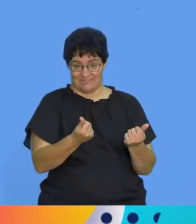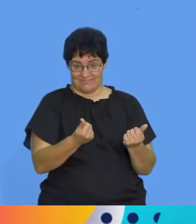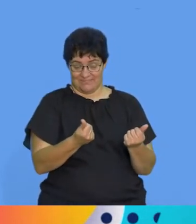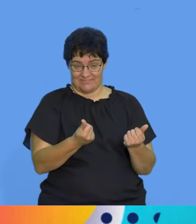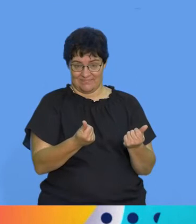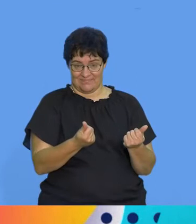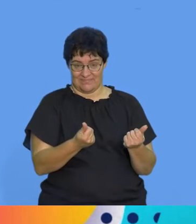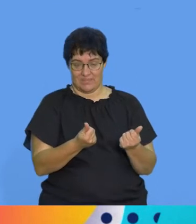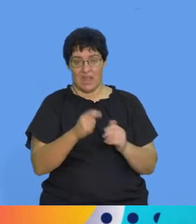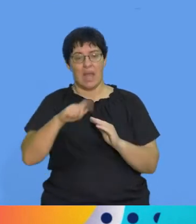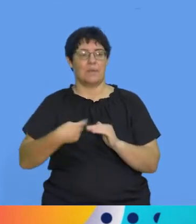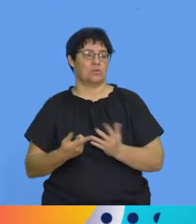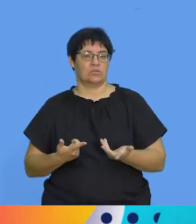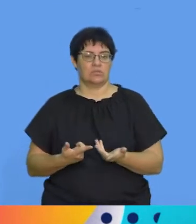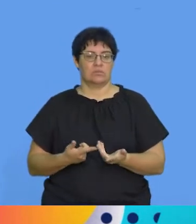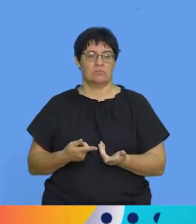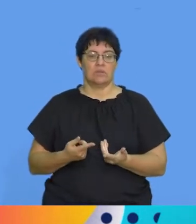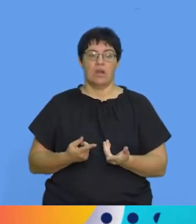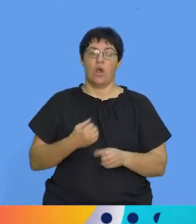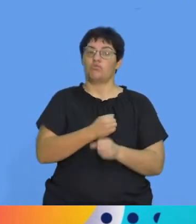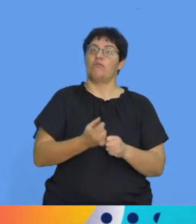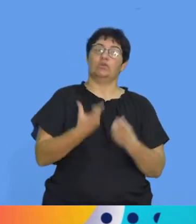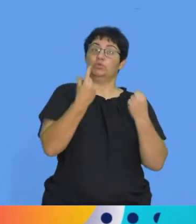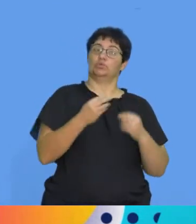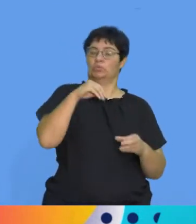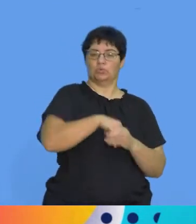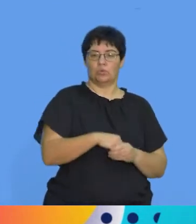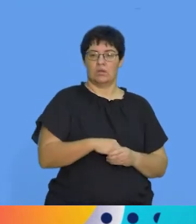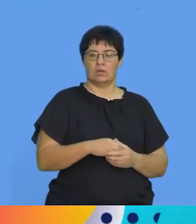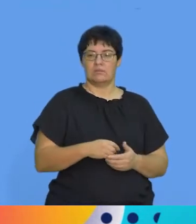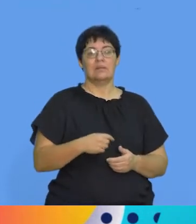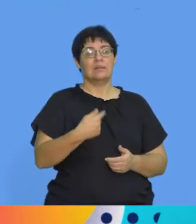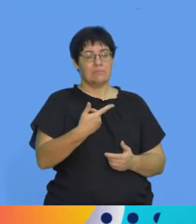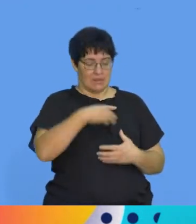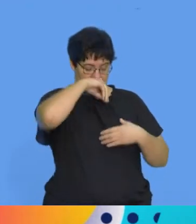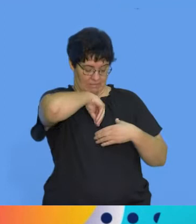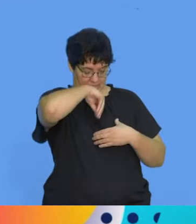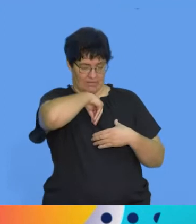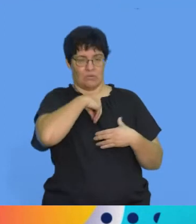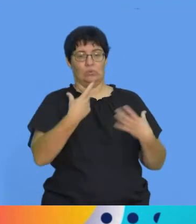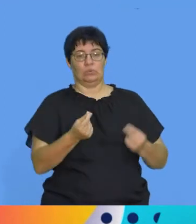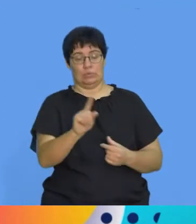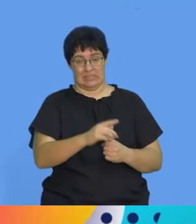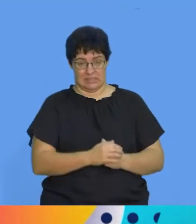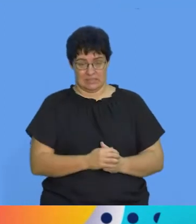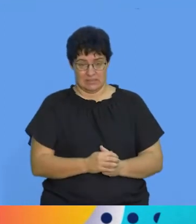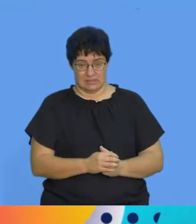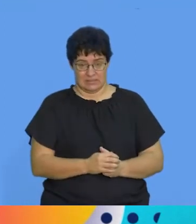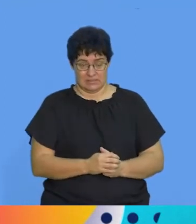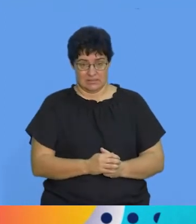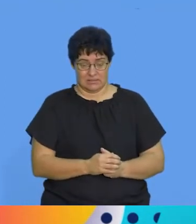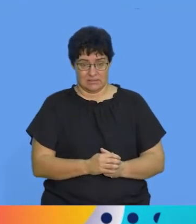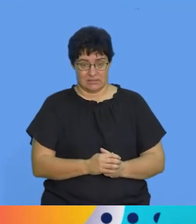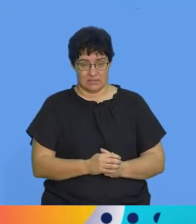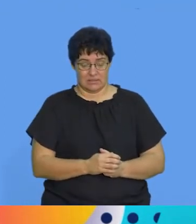dissolves. Now, it's not about what it does in our coffee. It's about what it does in us. Okay?